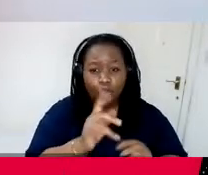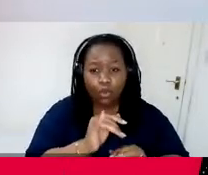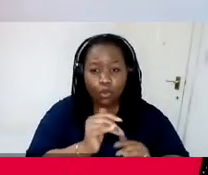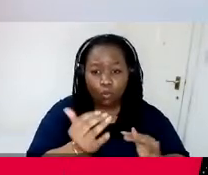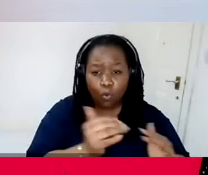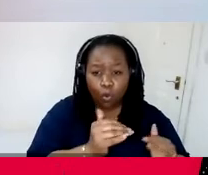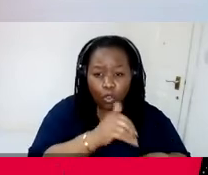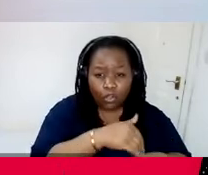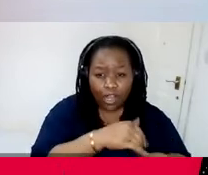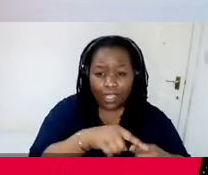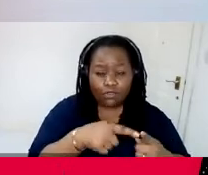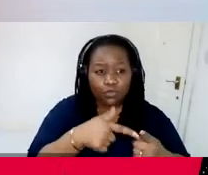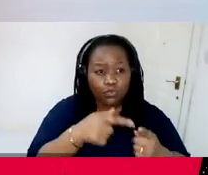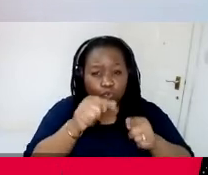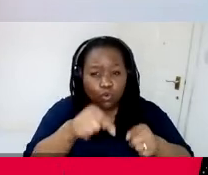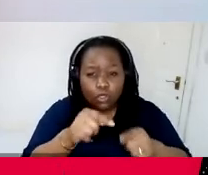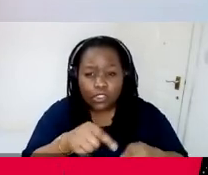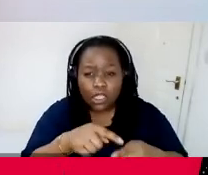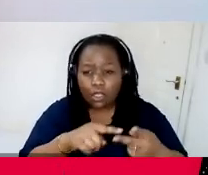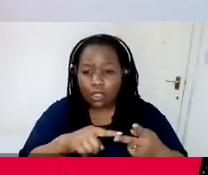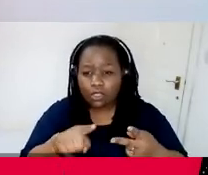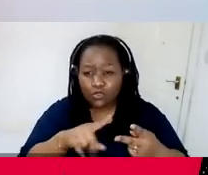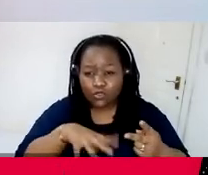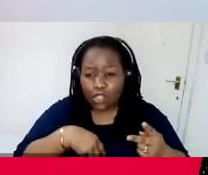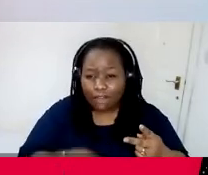torture to starvation.